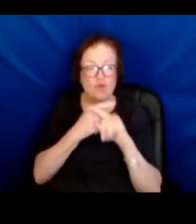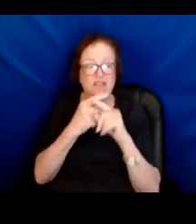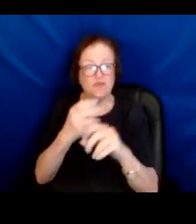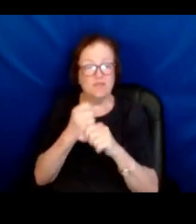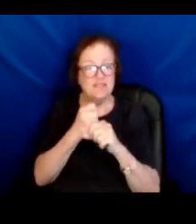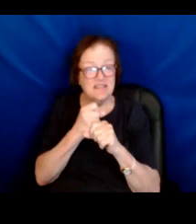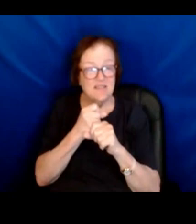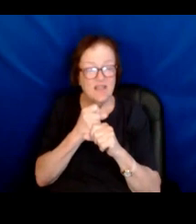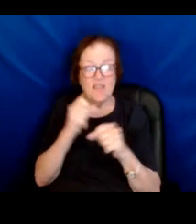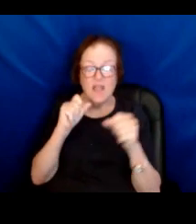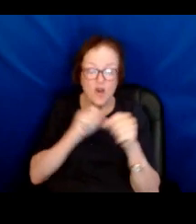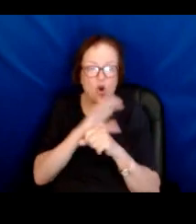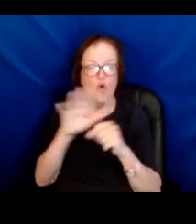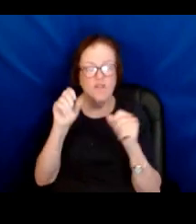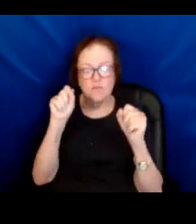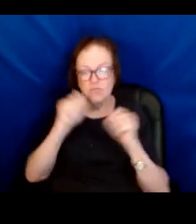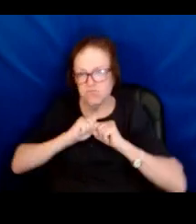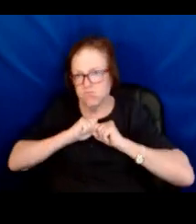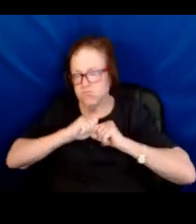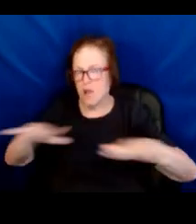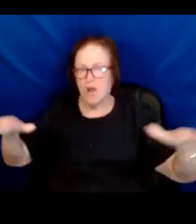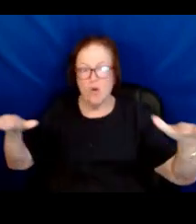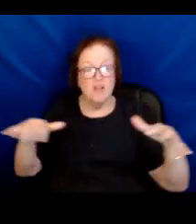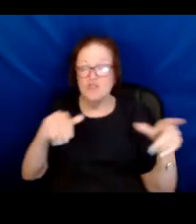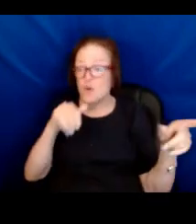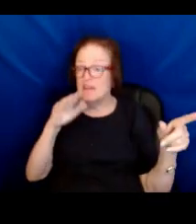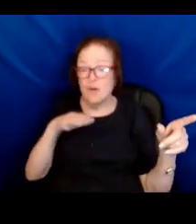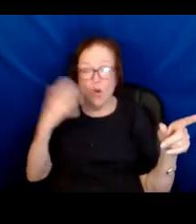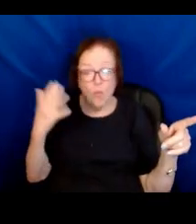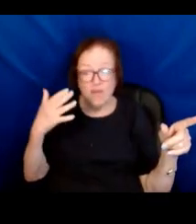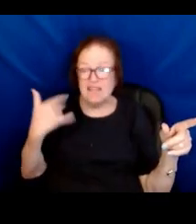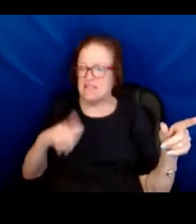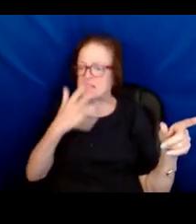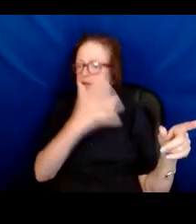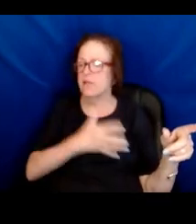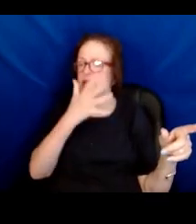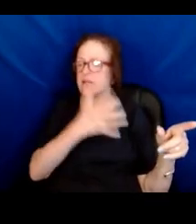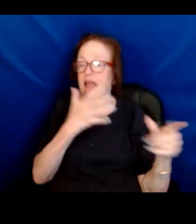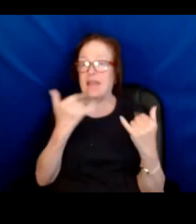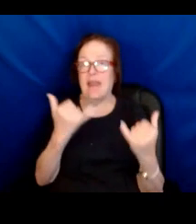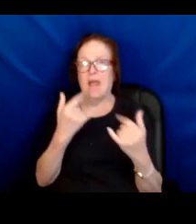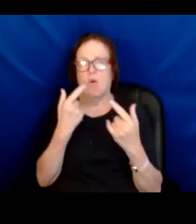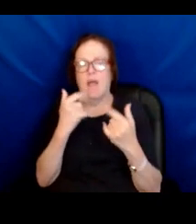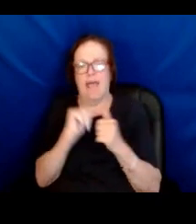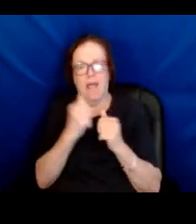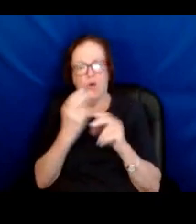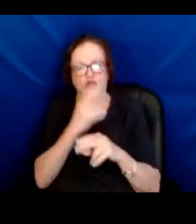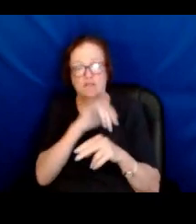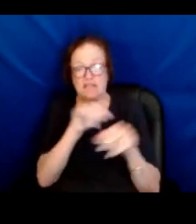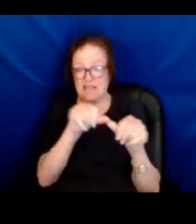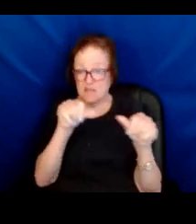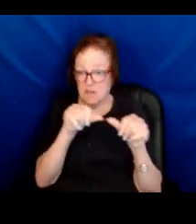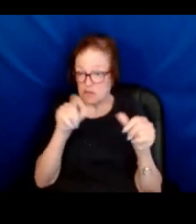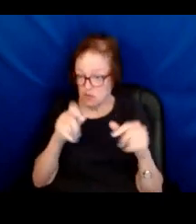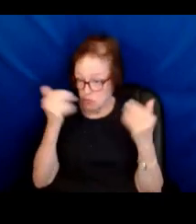when COVID exploded. It didn't open, and it's still sitting there. And now they're trying to decide how to use that space. Should they go forward